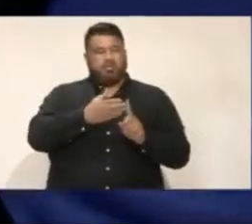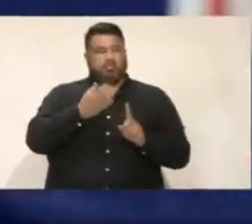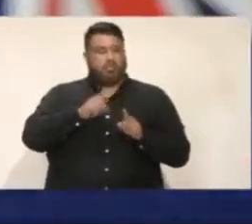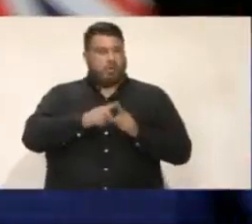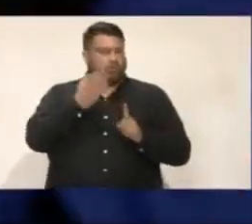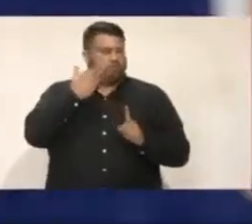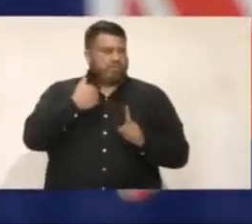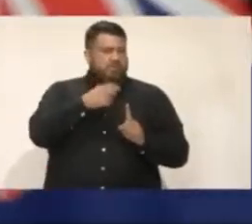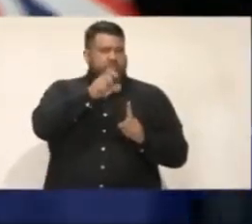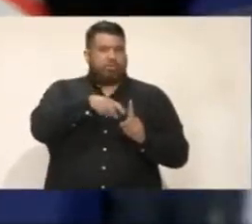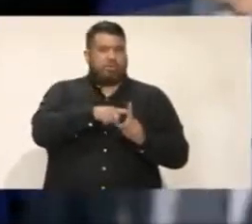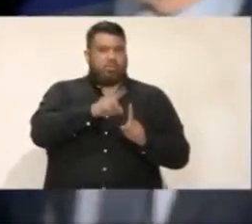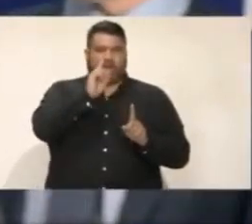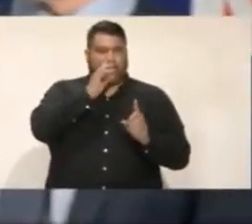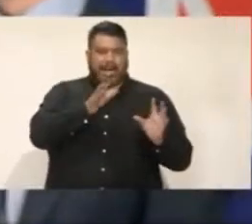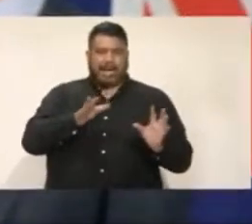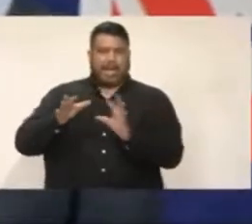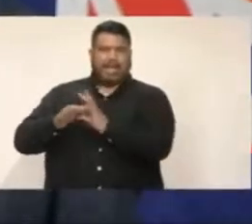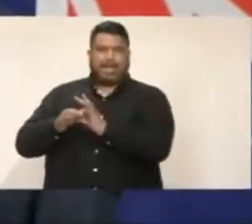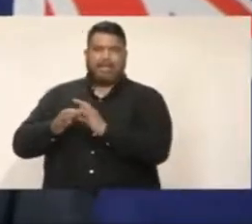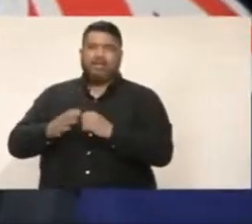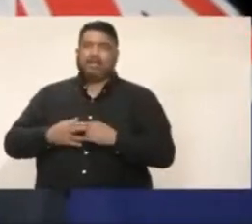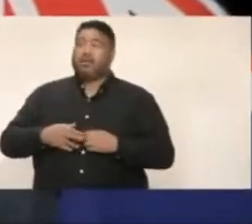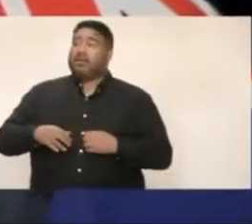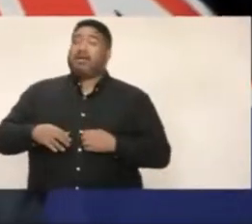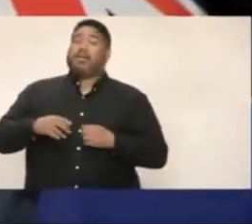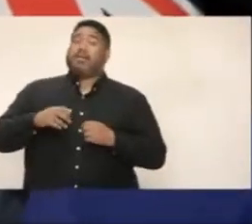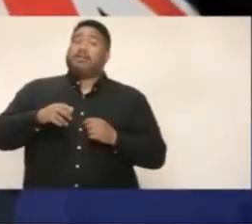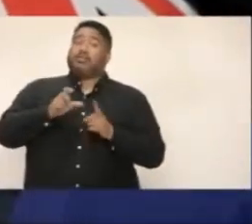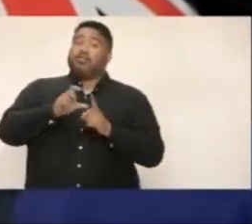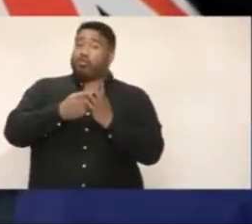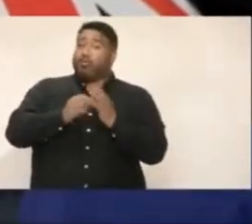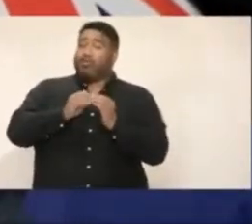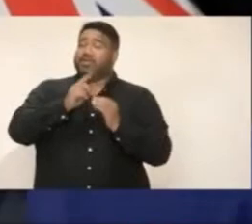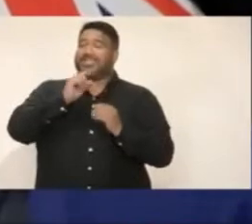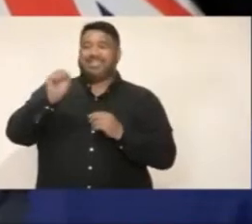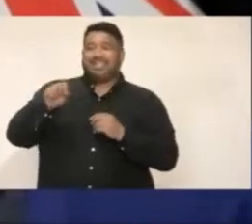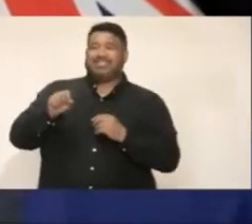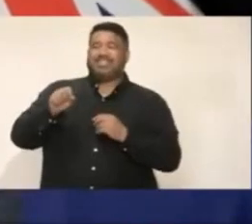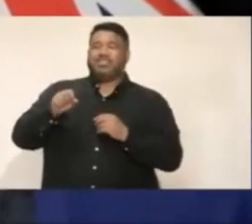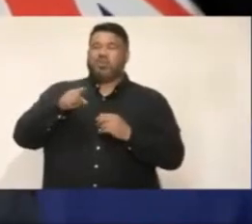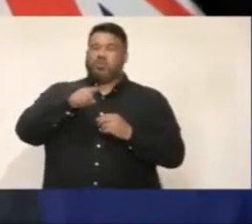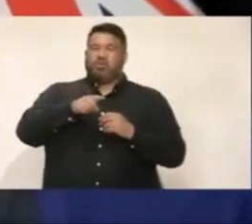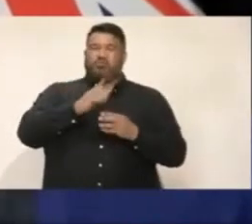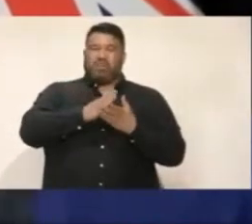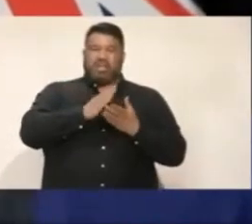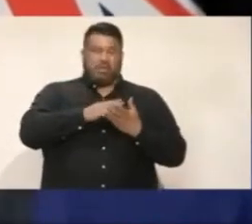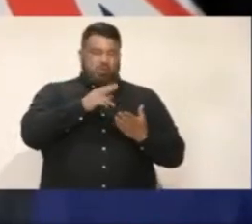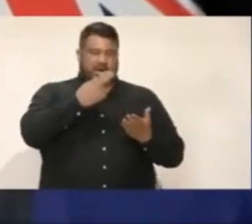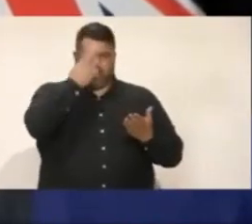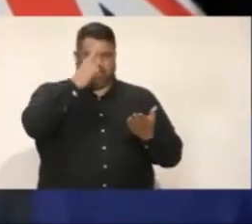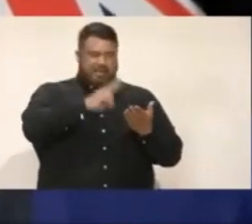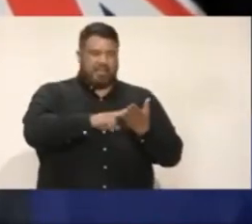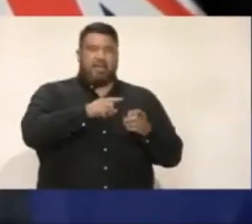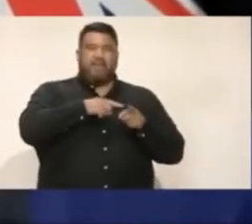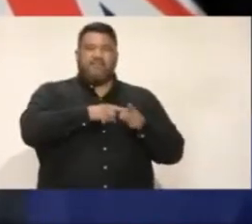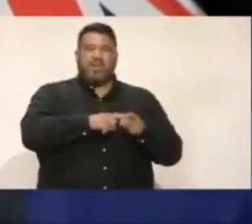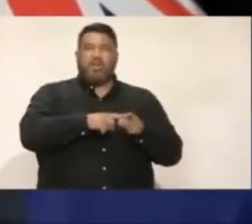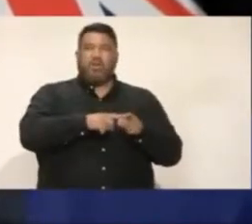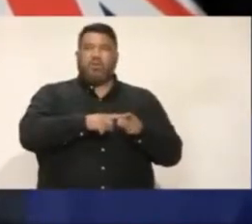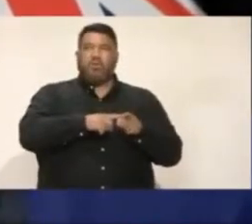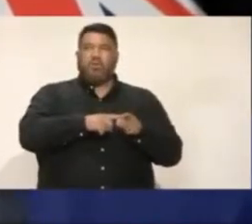Yes, that is a case, and we're sort of describing it by geographical location, which is in the botany area of